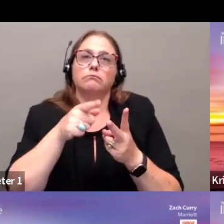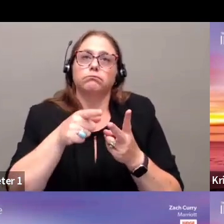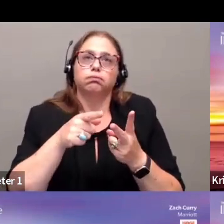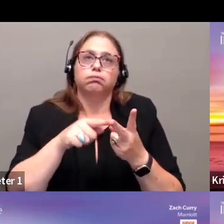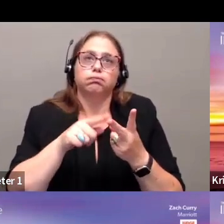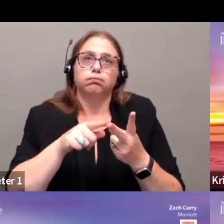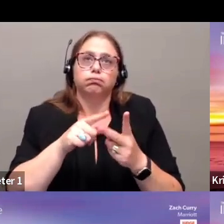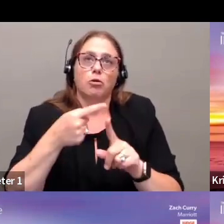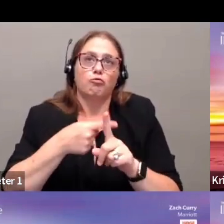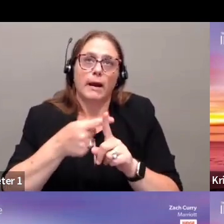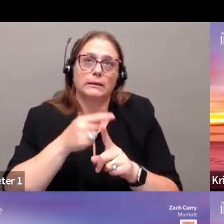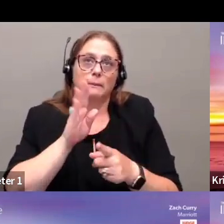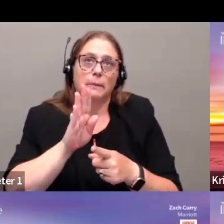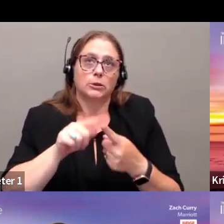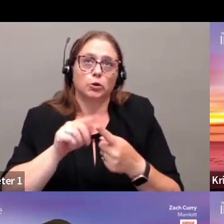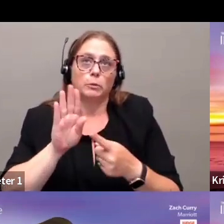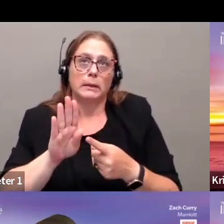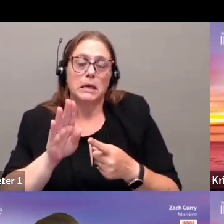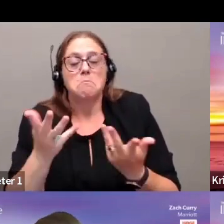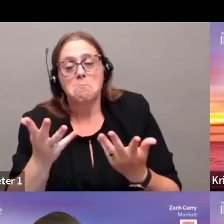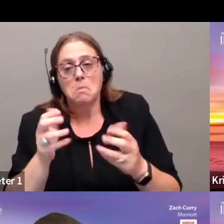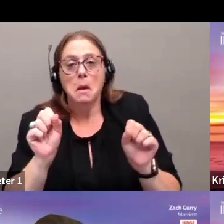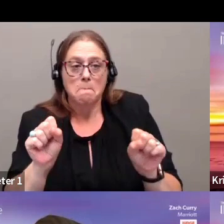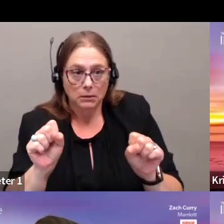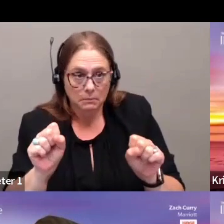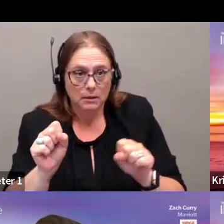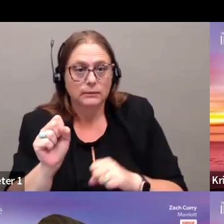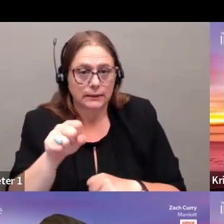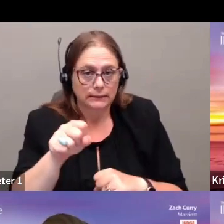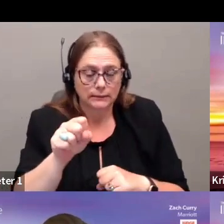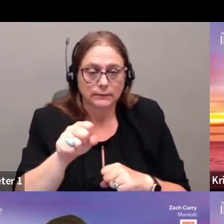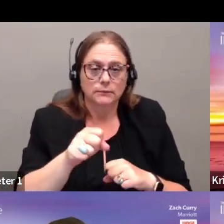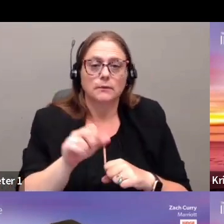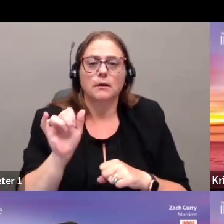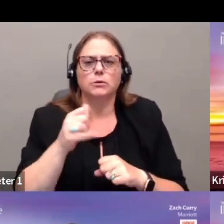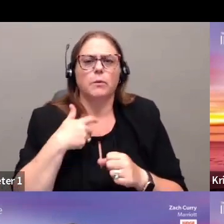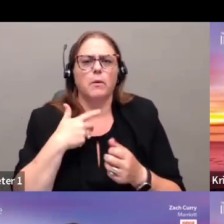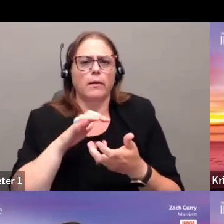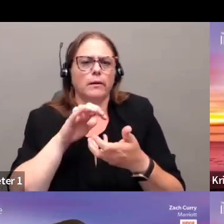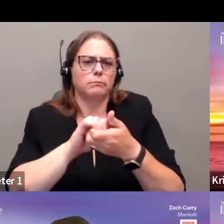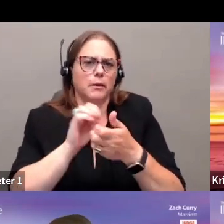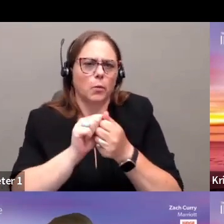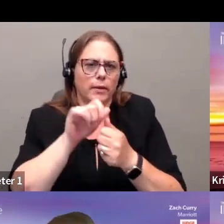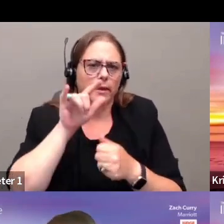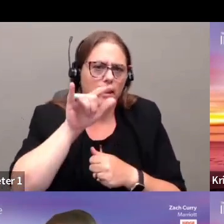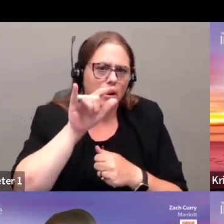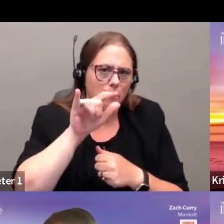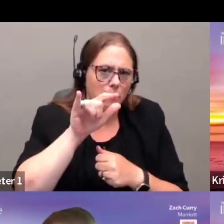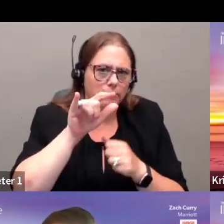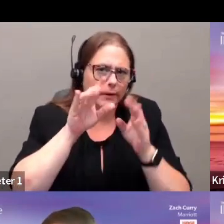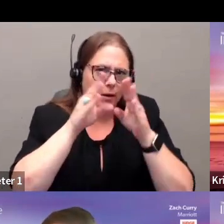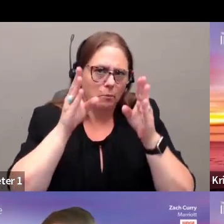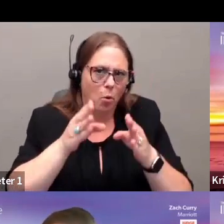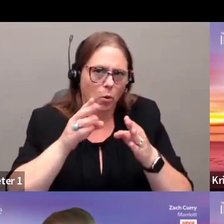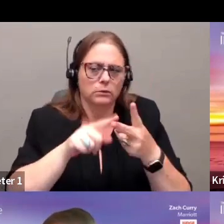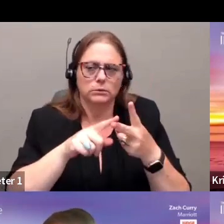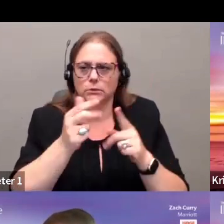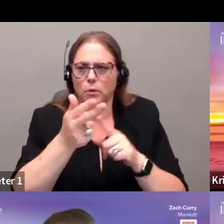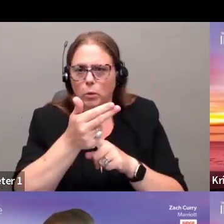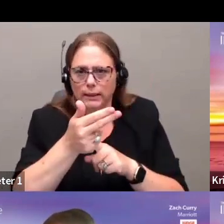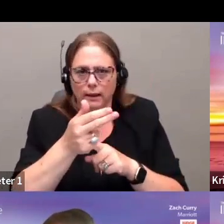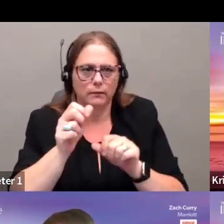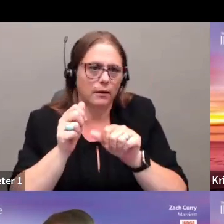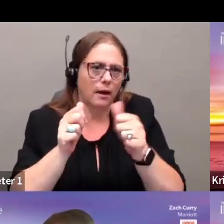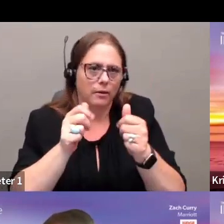We also look forward to working with organizations like airports and hotels and other destinations. People